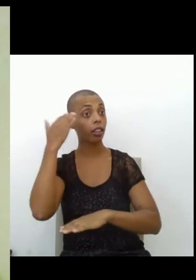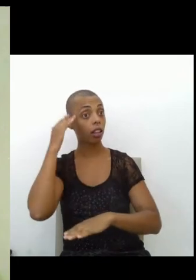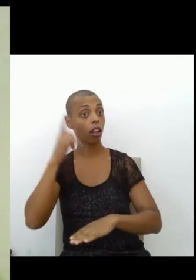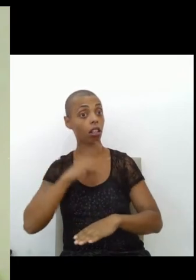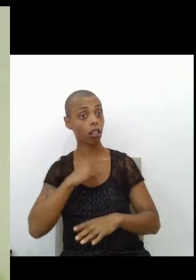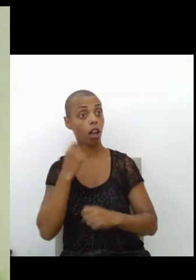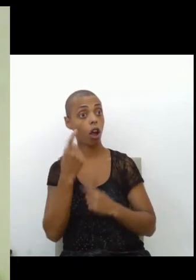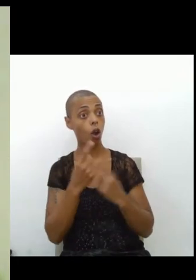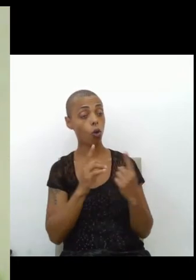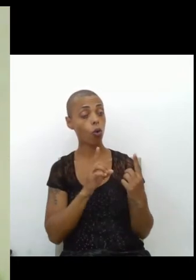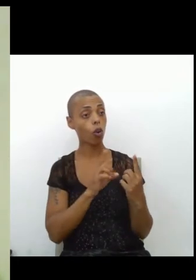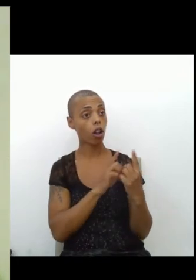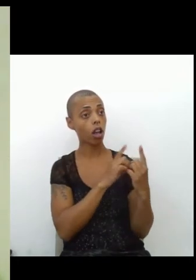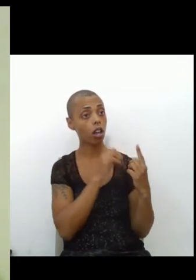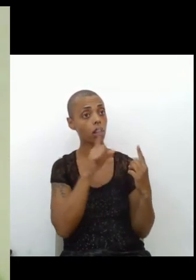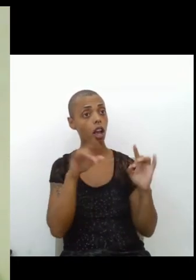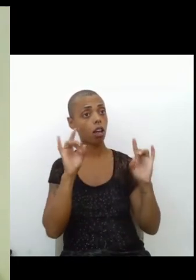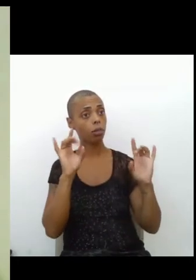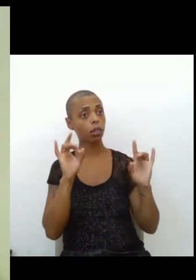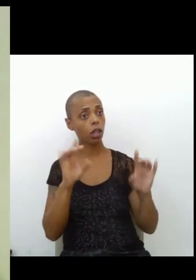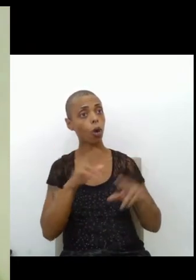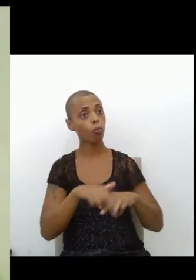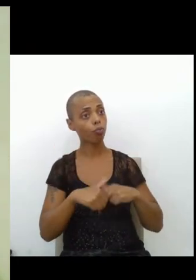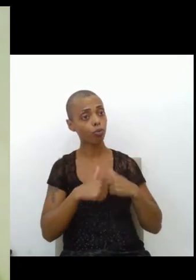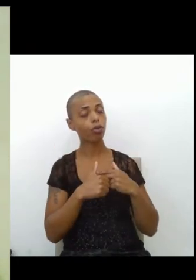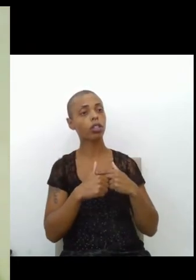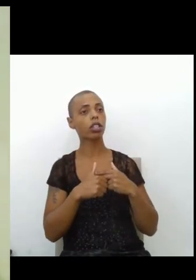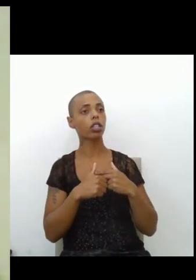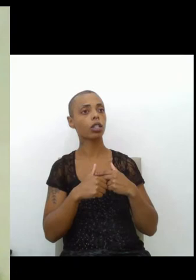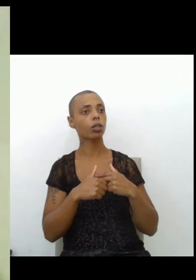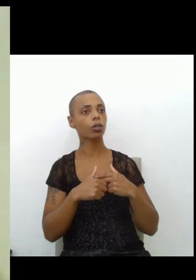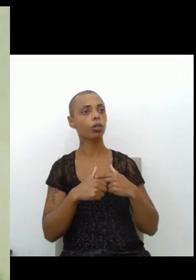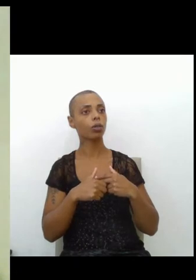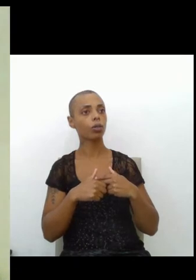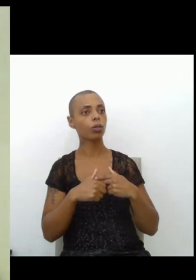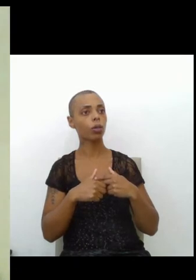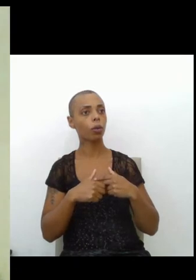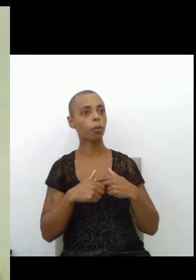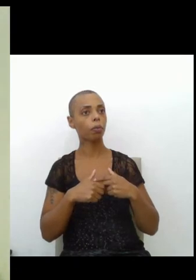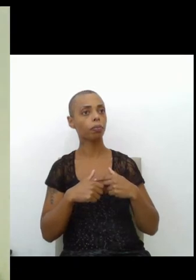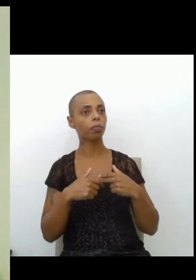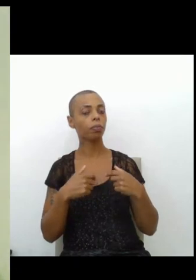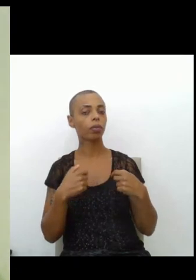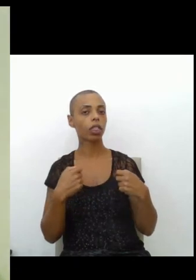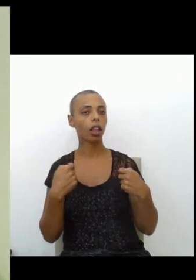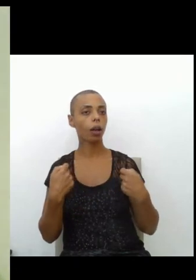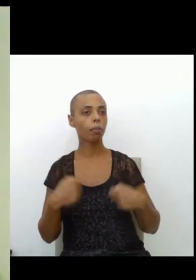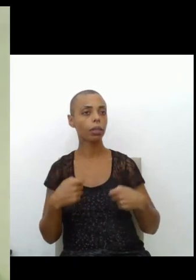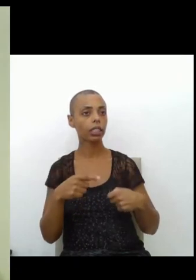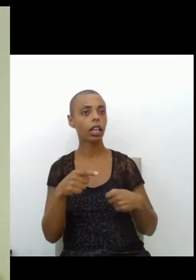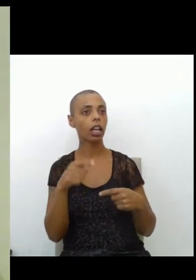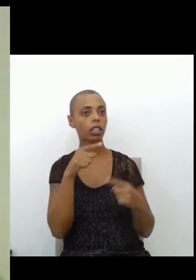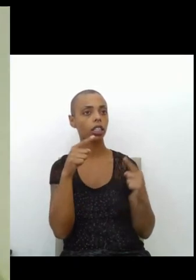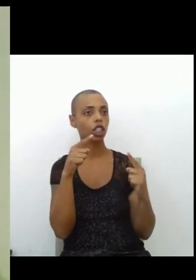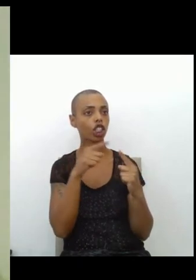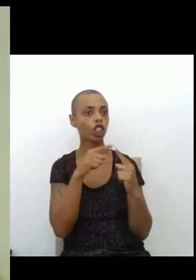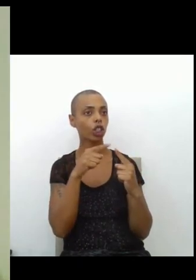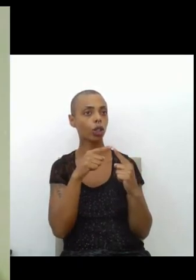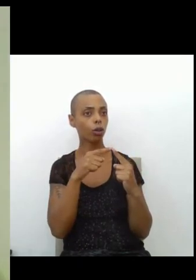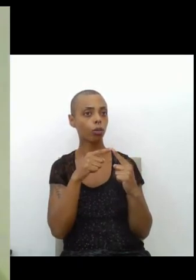we can that we made this this enormous step in in architectural history or in in